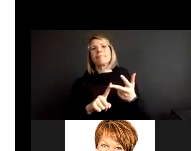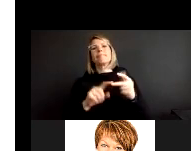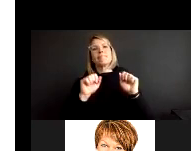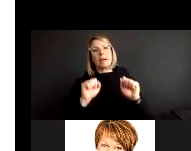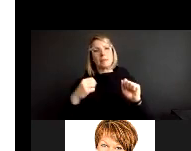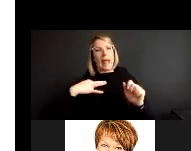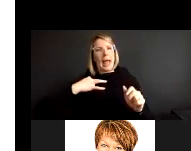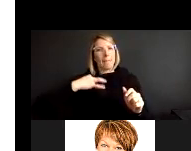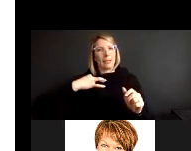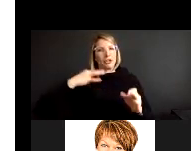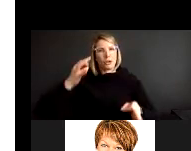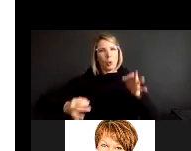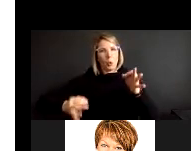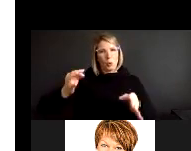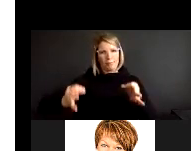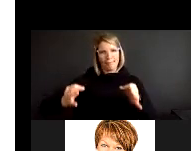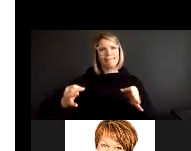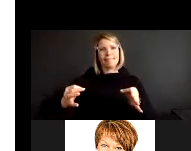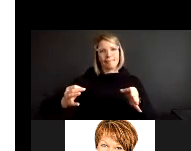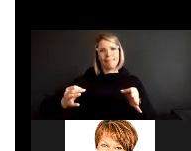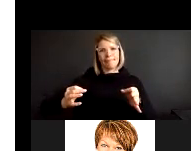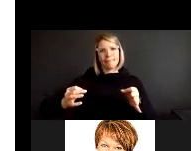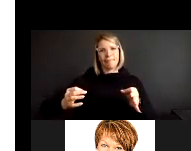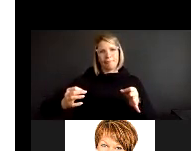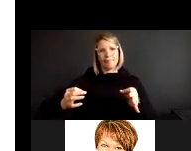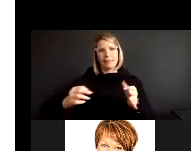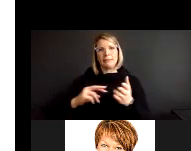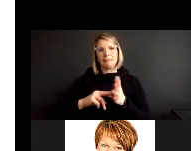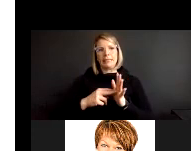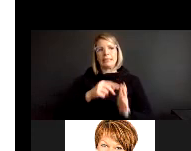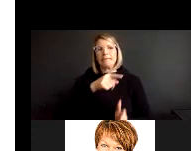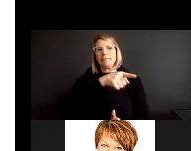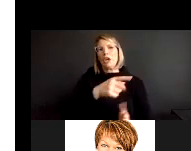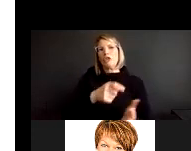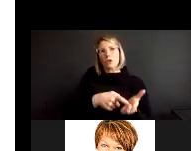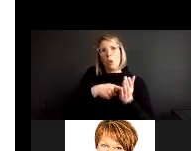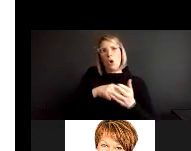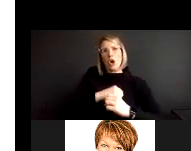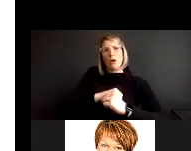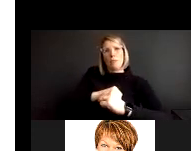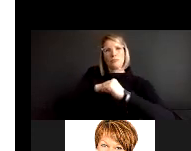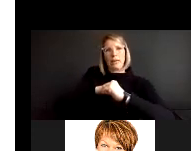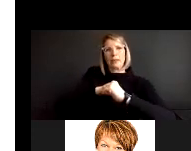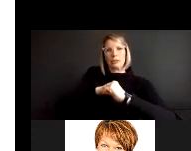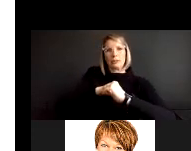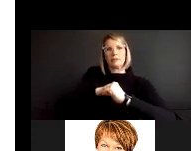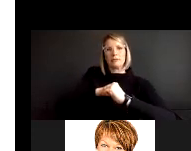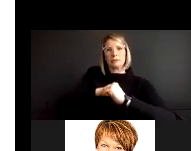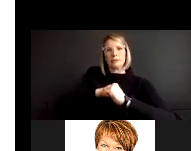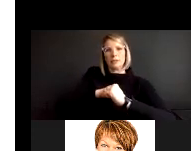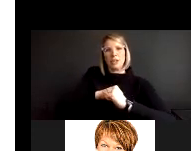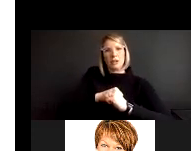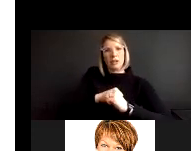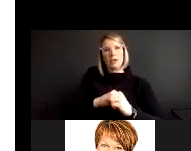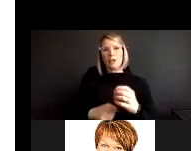court to declare the adult to be in need of protective intervention. So as we've alluded to, this last step, as you would expect, is